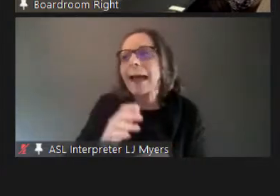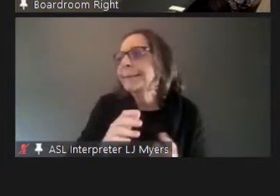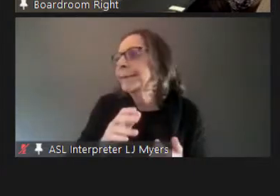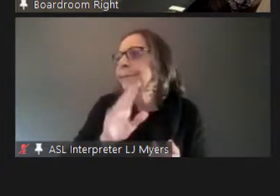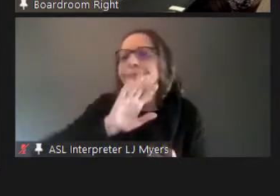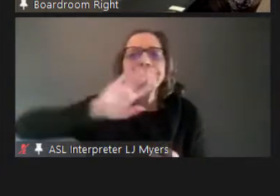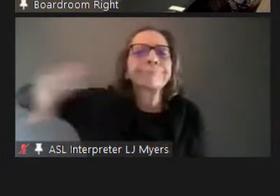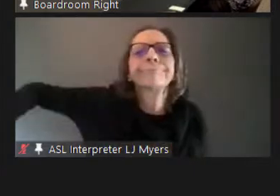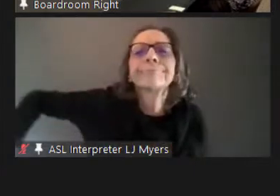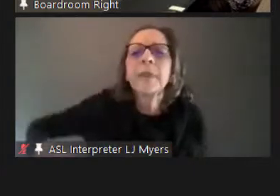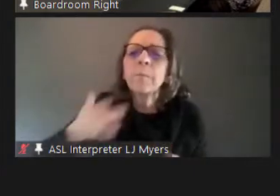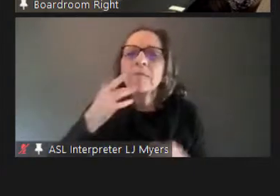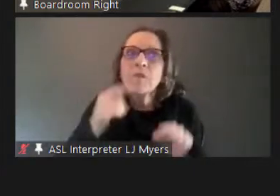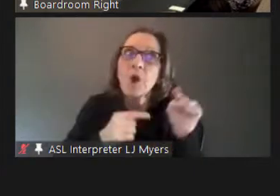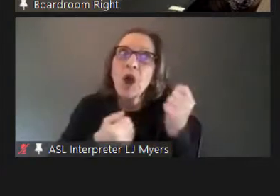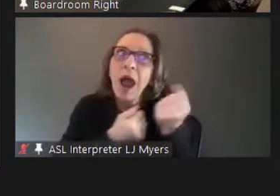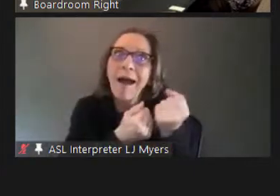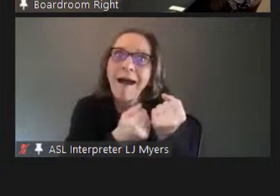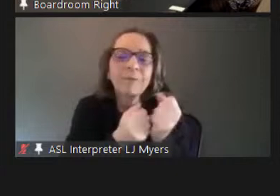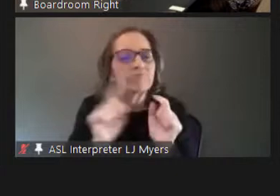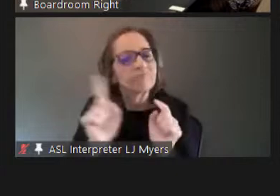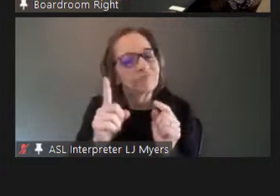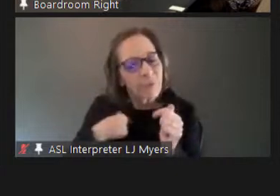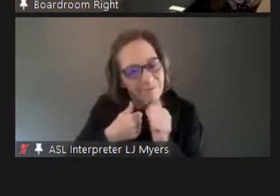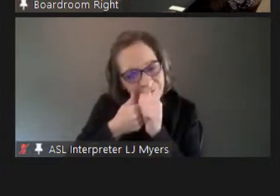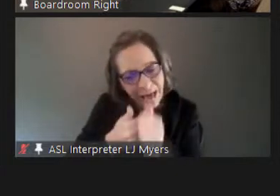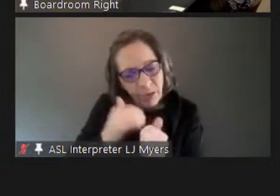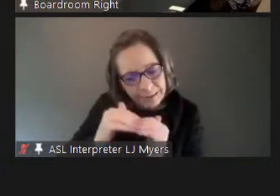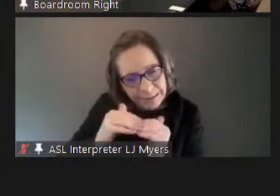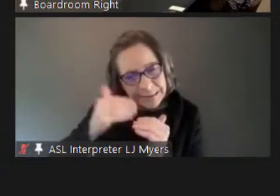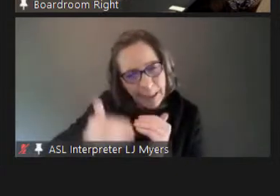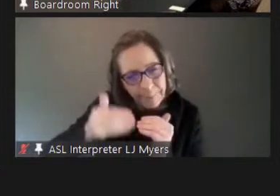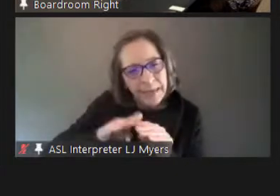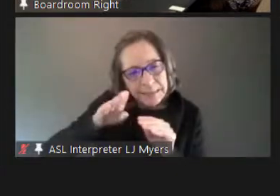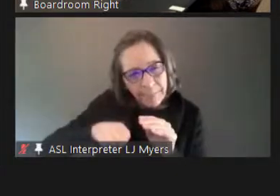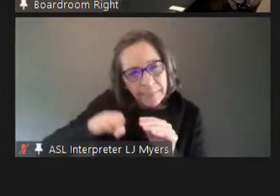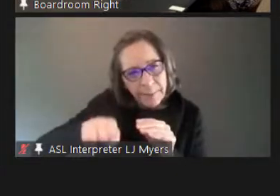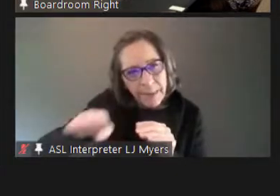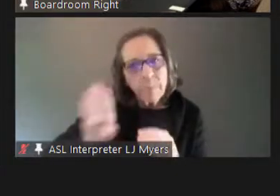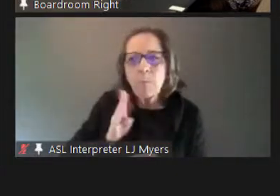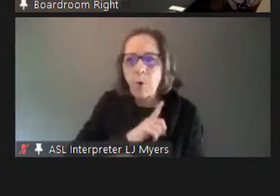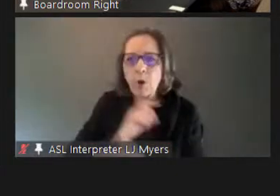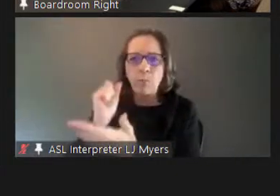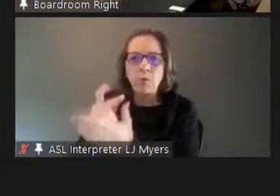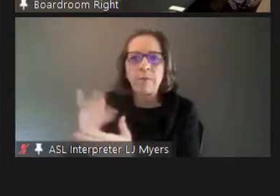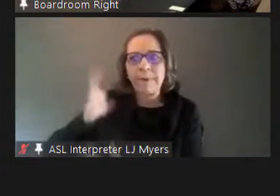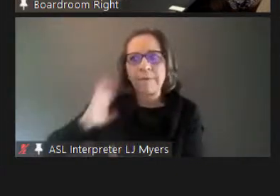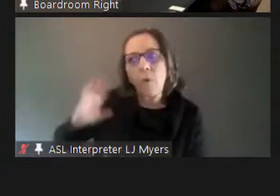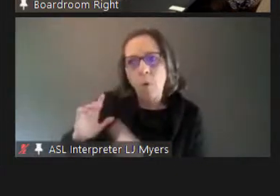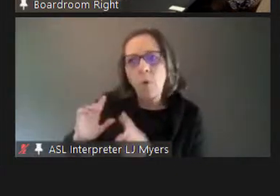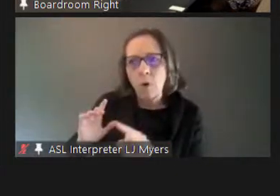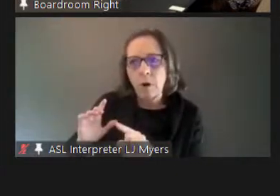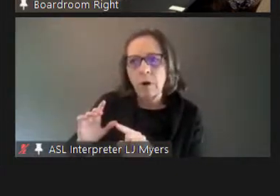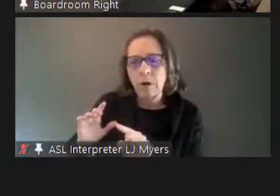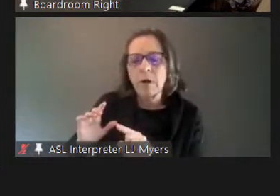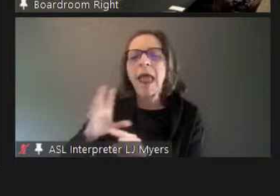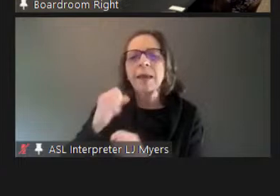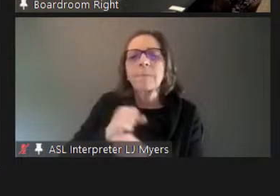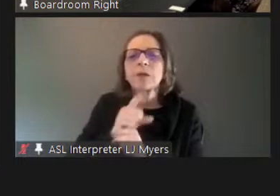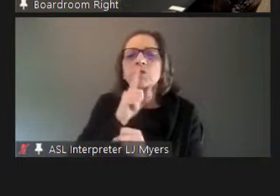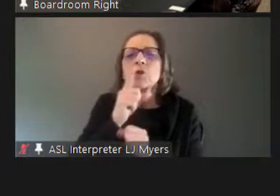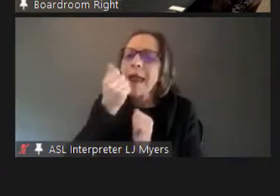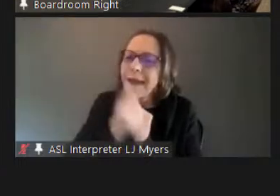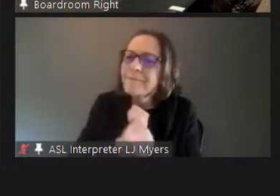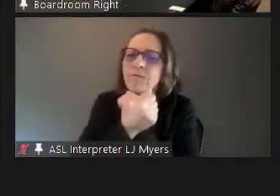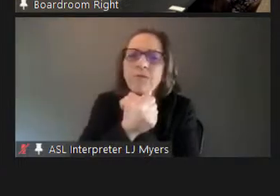show preferential treatment, that we actually followed all of the evaluation steps that the board has approved in the ordinance, and make sure that everything